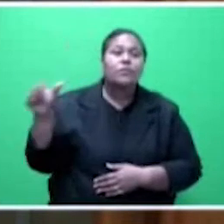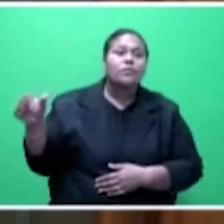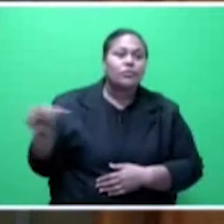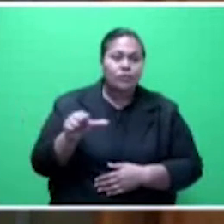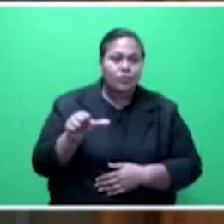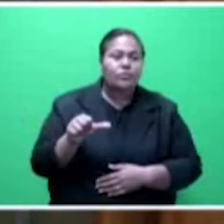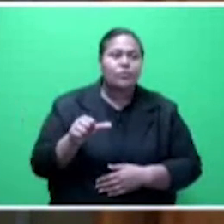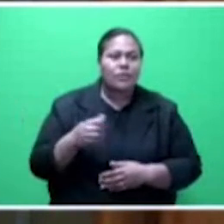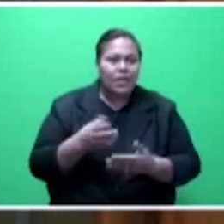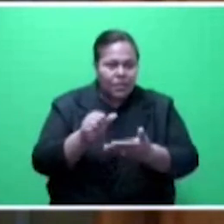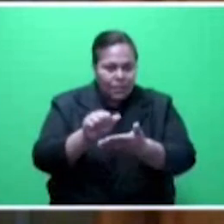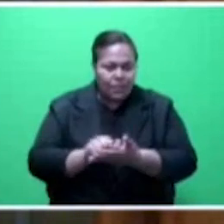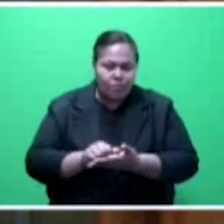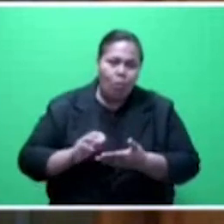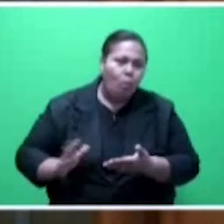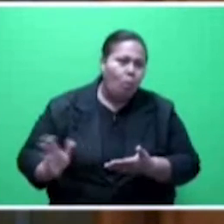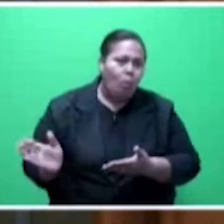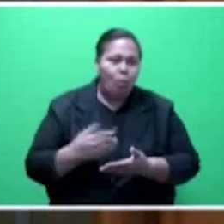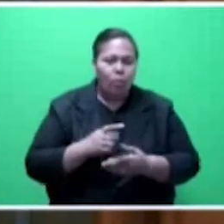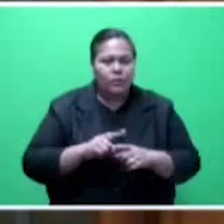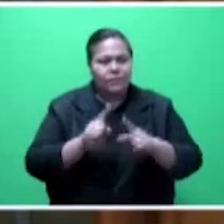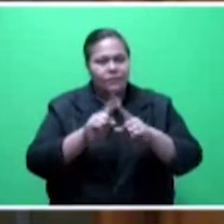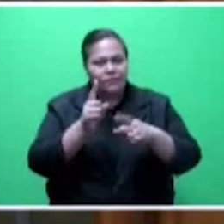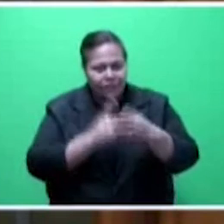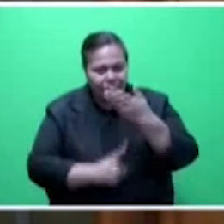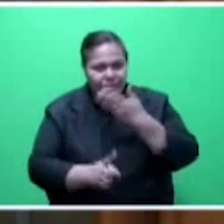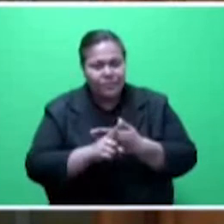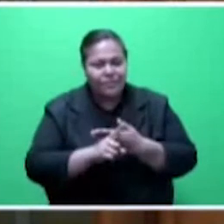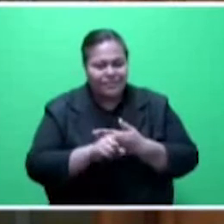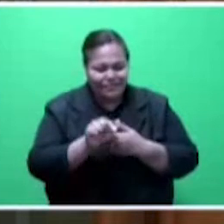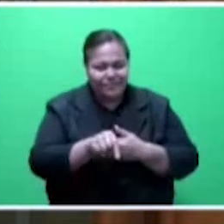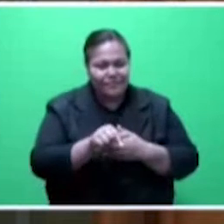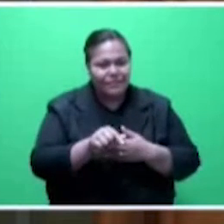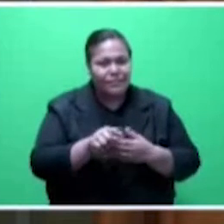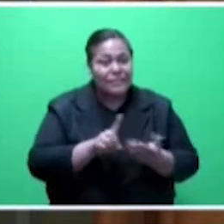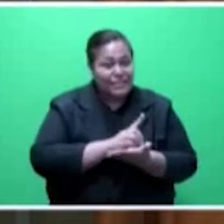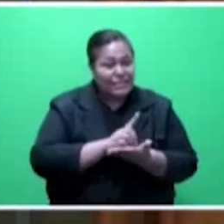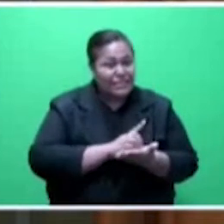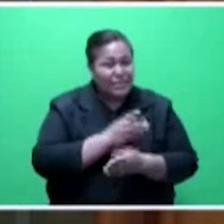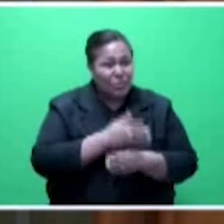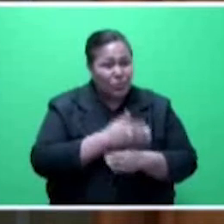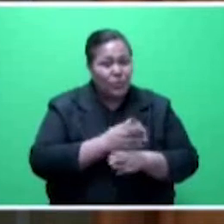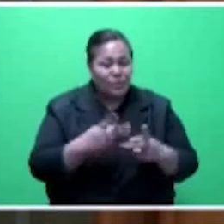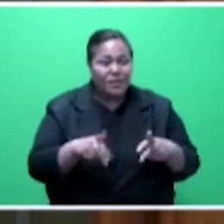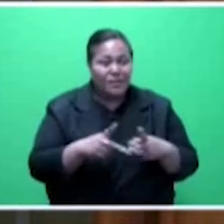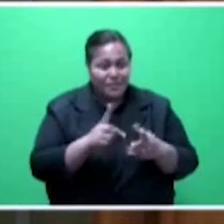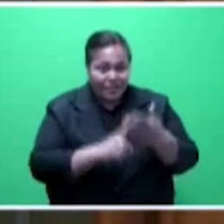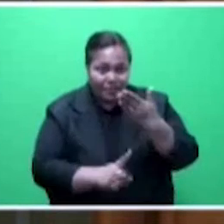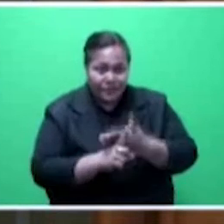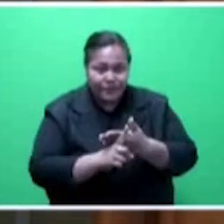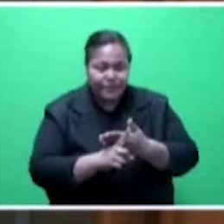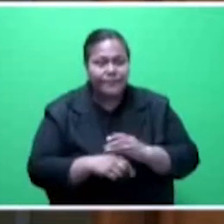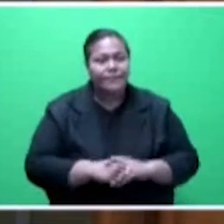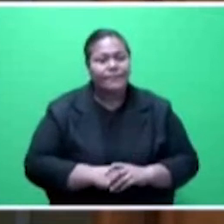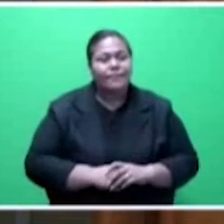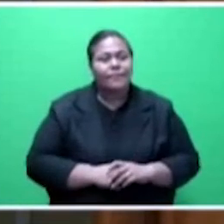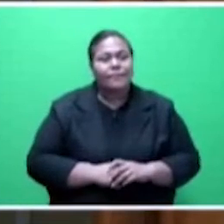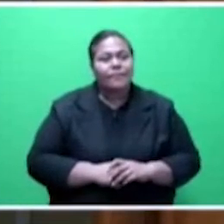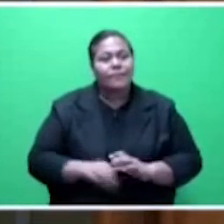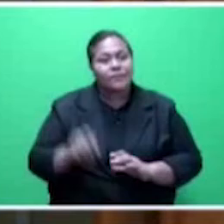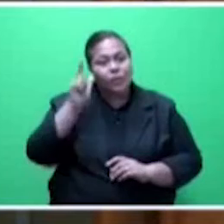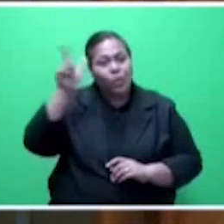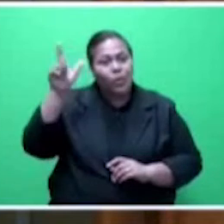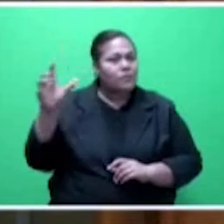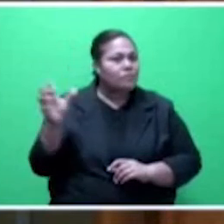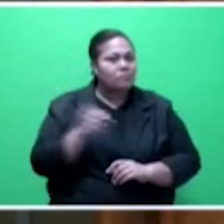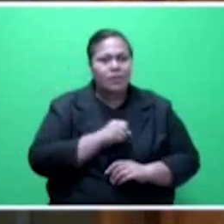of every occupational disease which occurs at the workplace. In addition, Mr. Speaker, sir, the